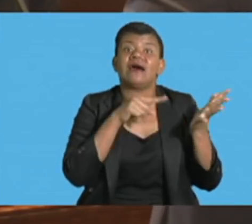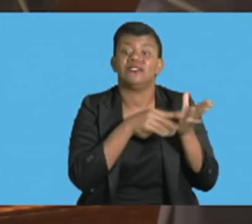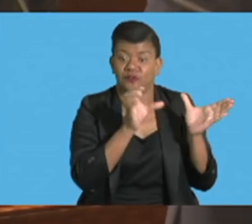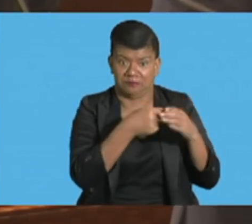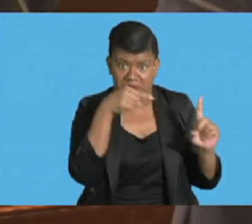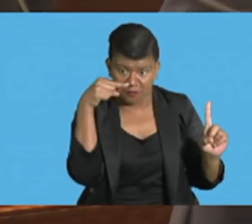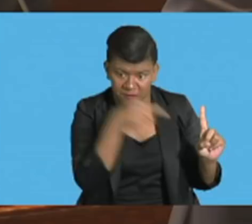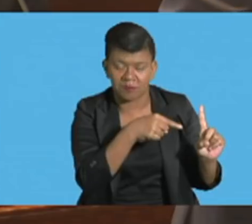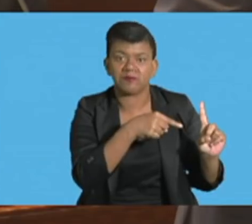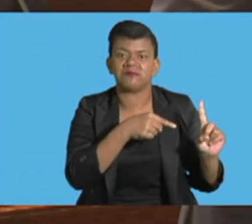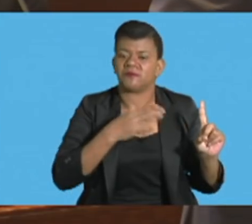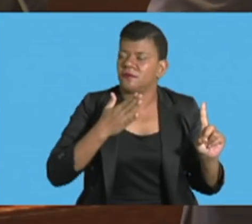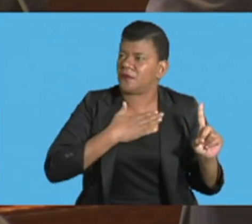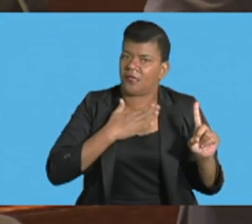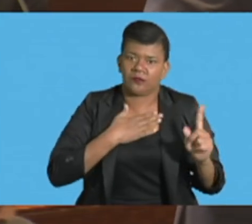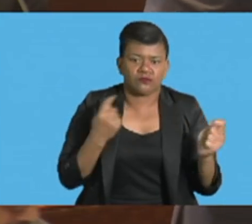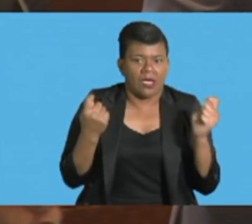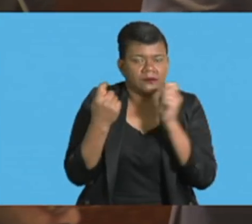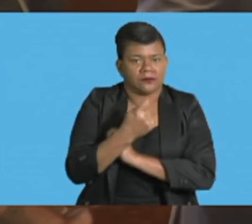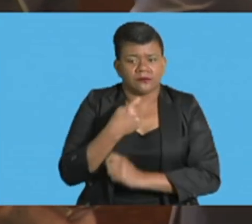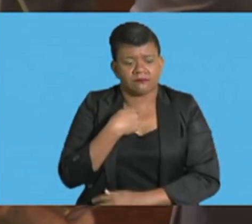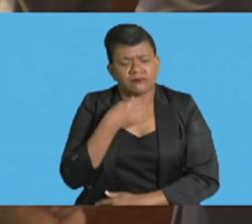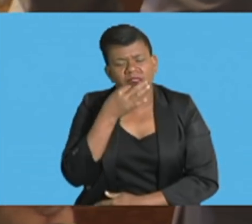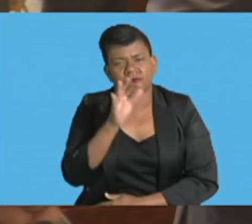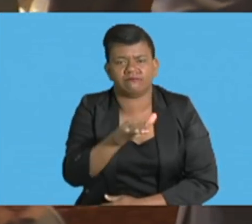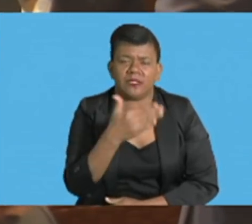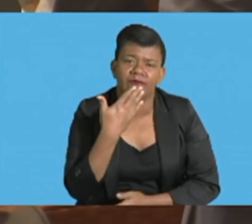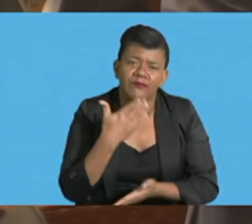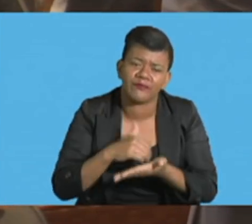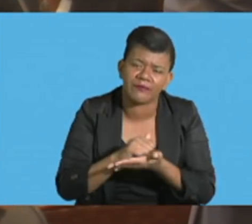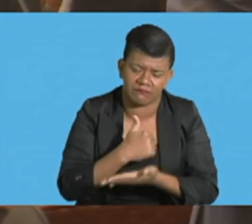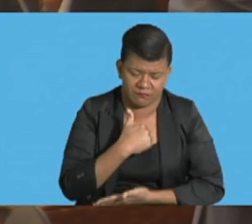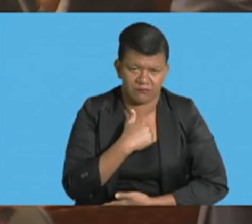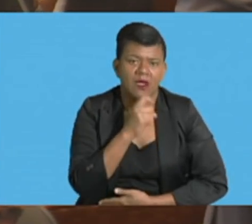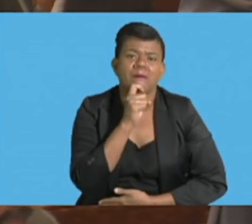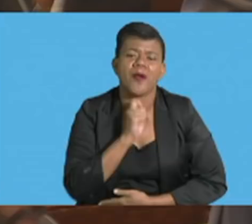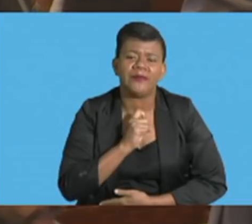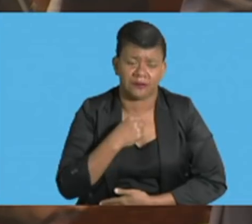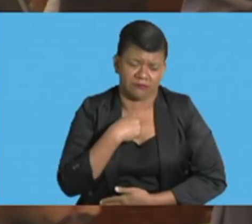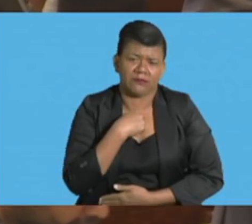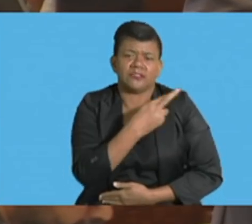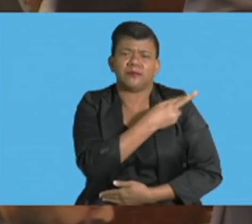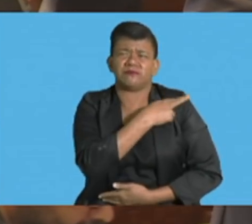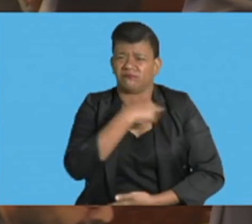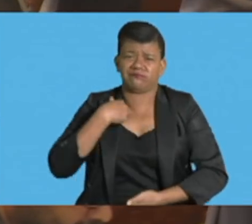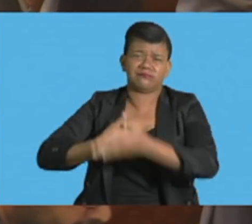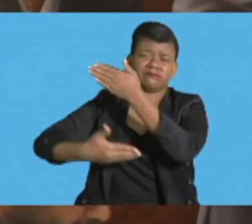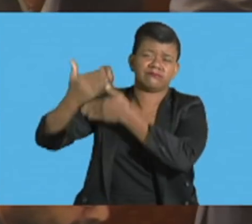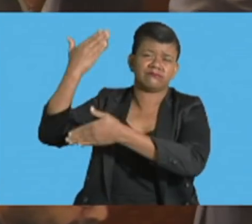excuse me, pleading for forgiveness and promising that the irresponsible behavior of his past was behind